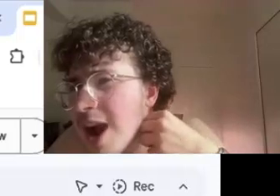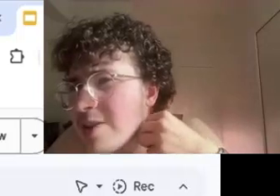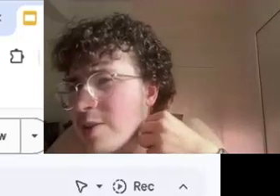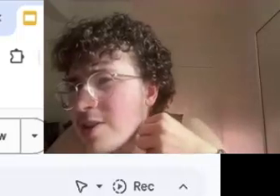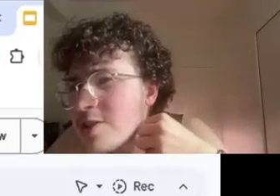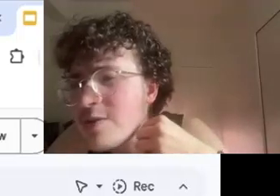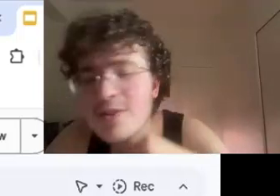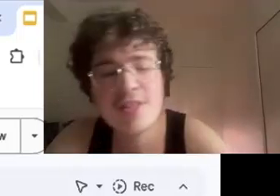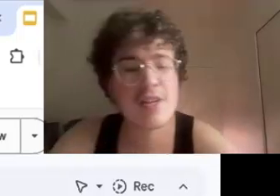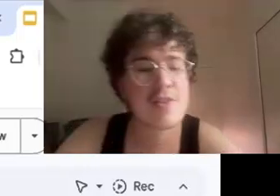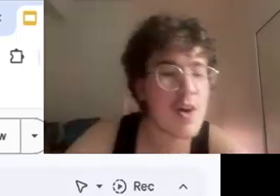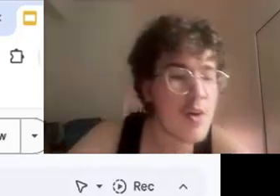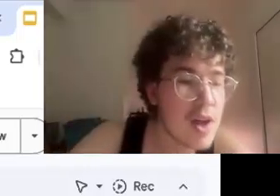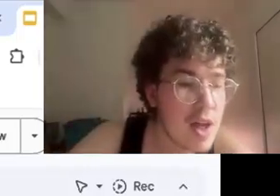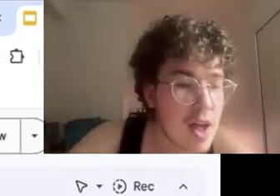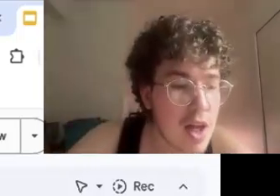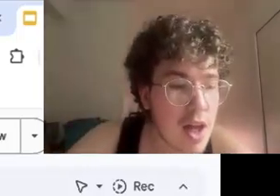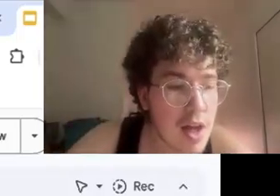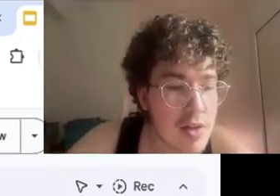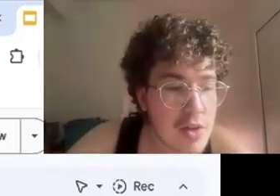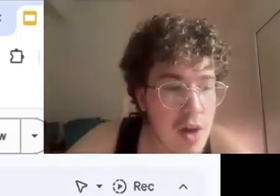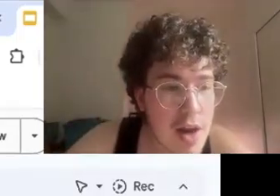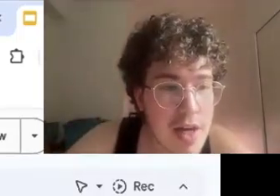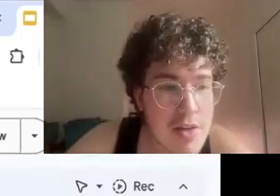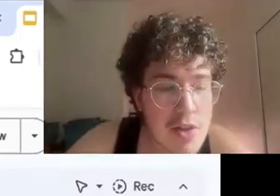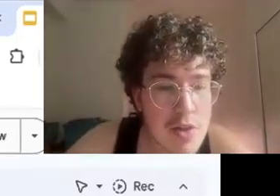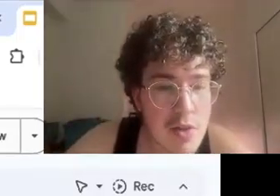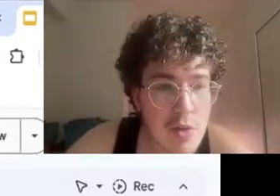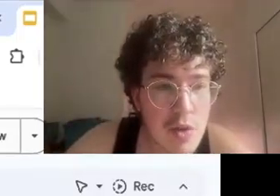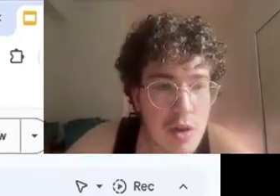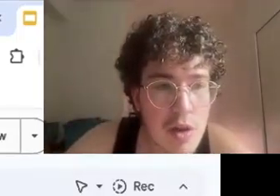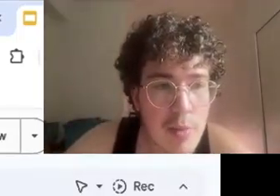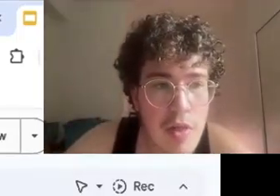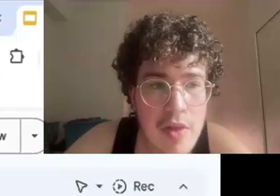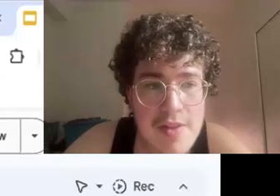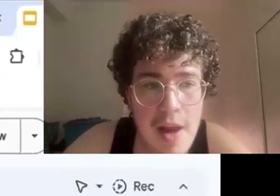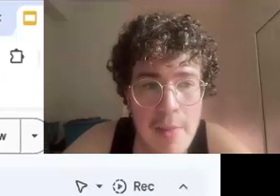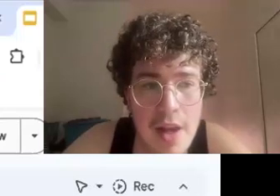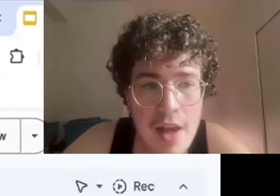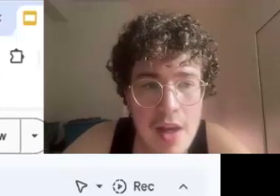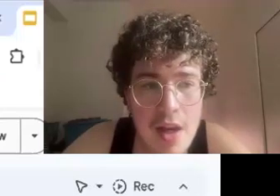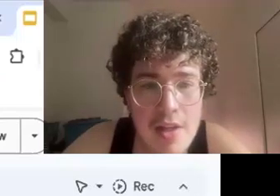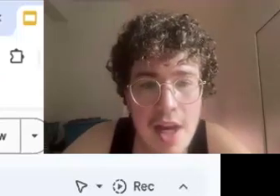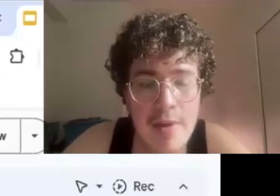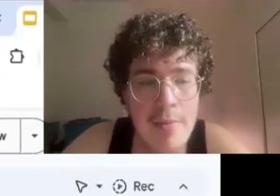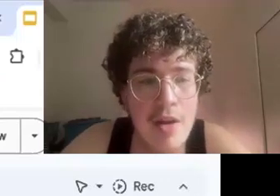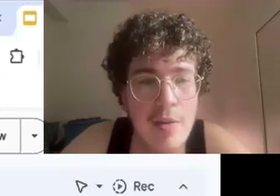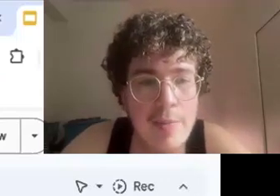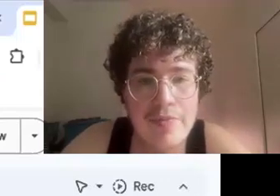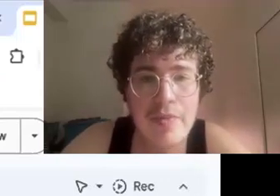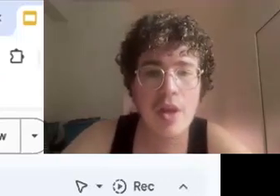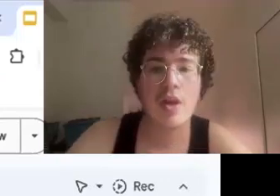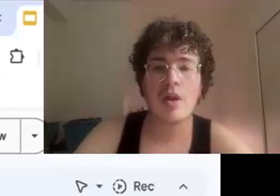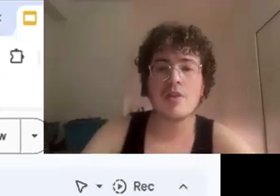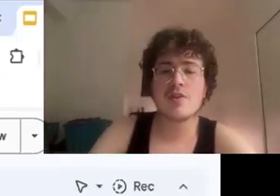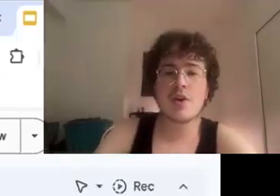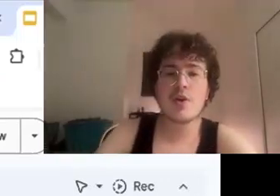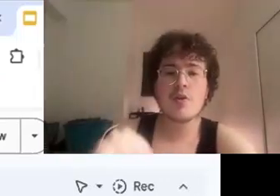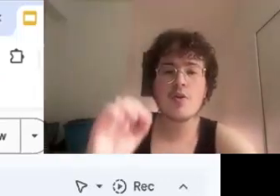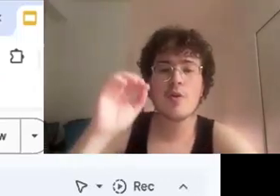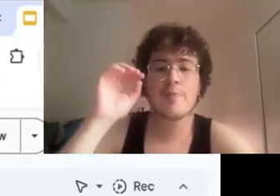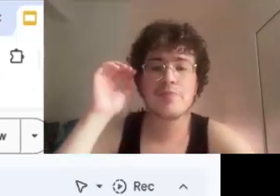continue researching. So in my review of early California Welfare and Institutions